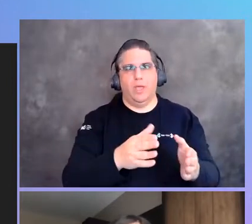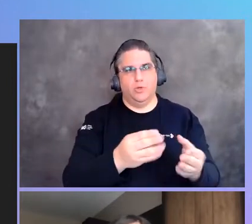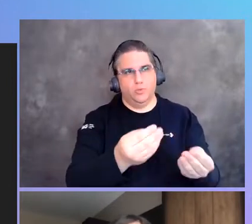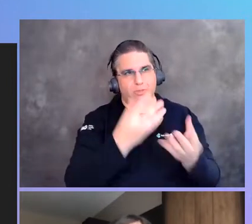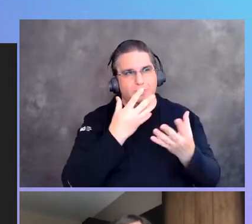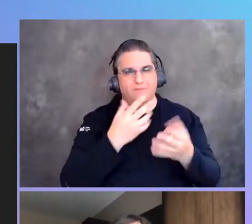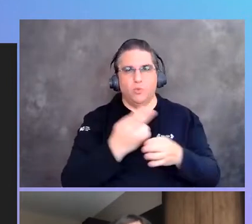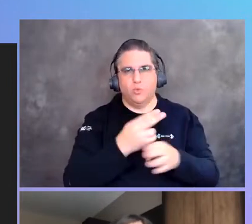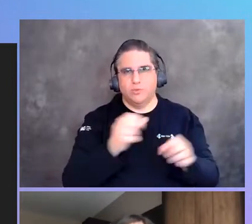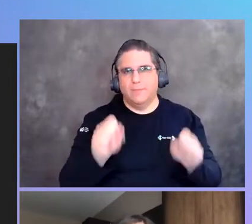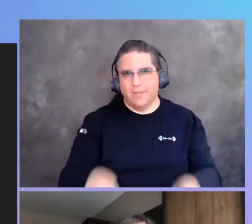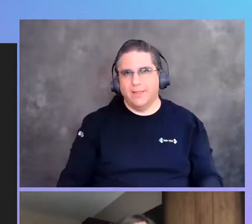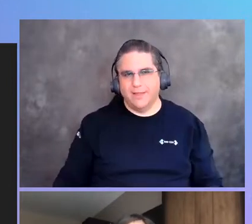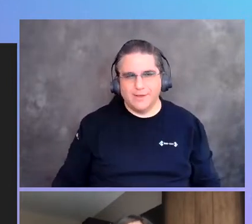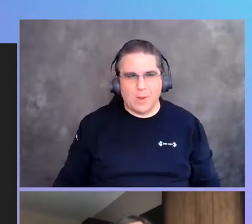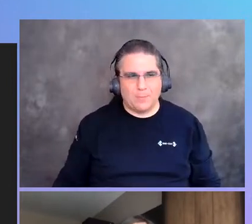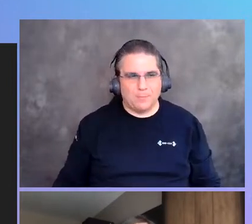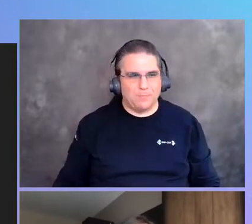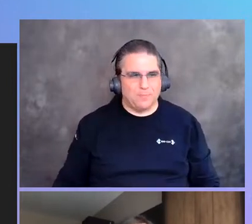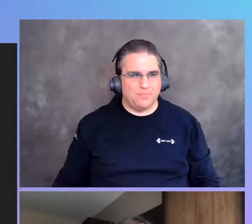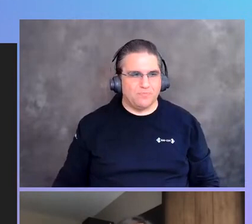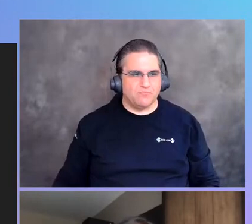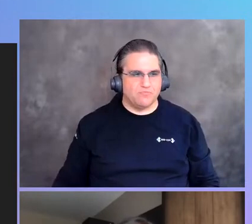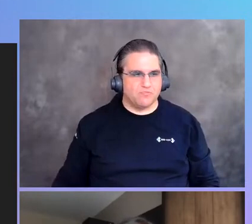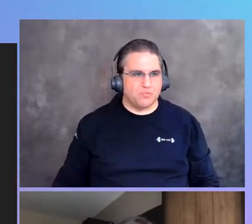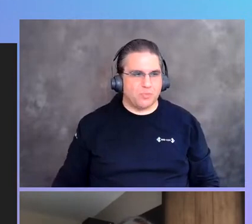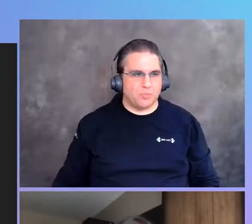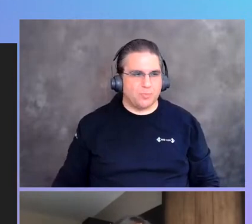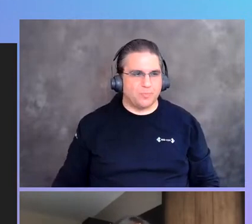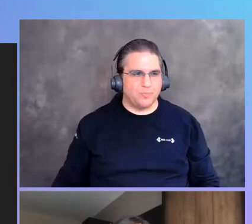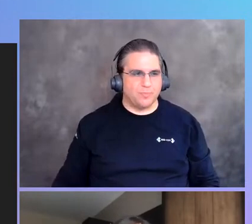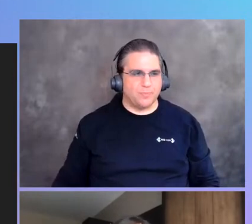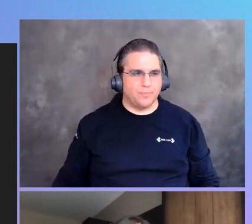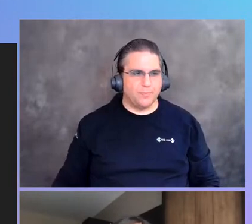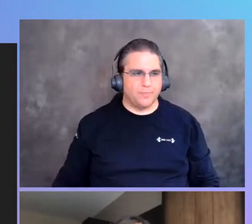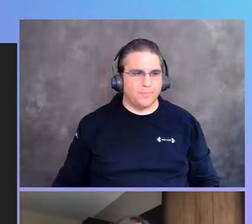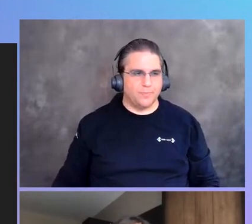If you're interested, you can reach out to Heather Hepburn